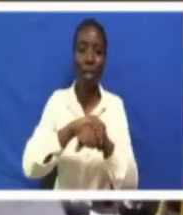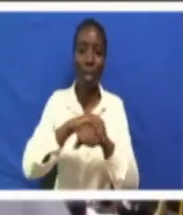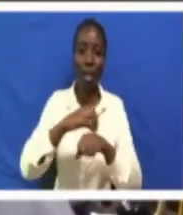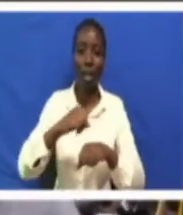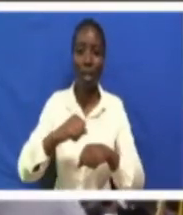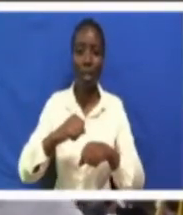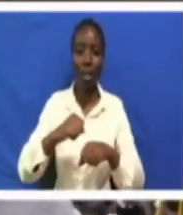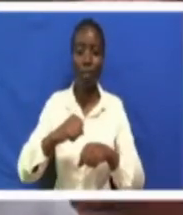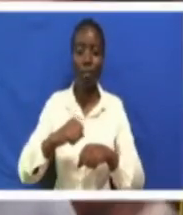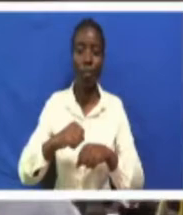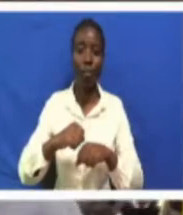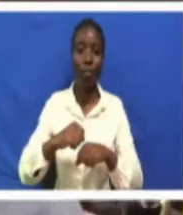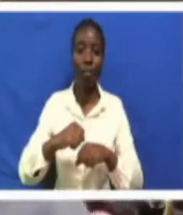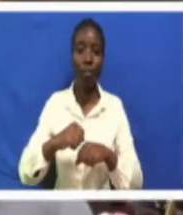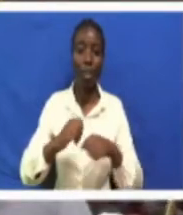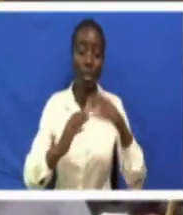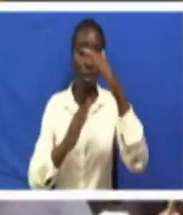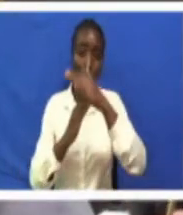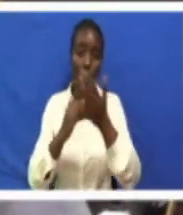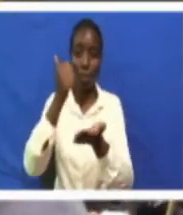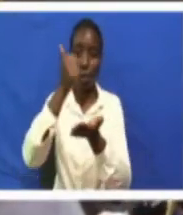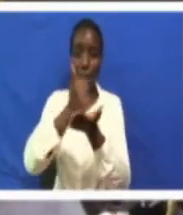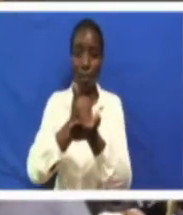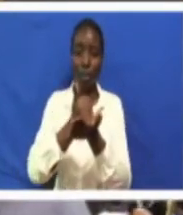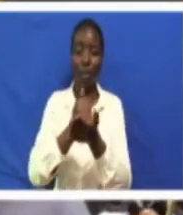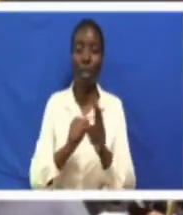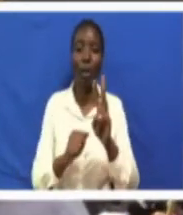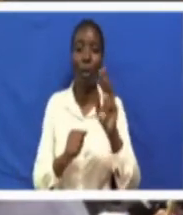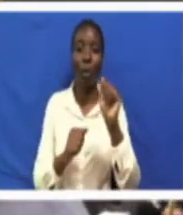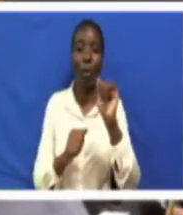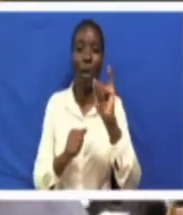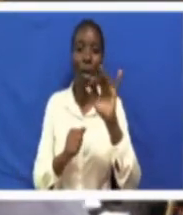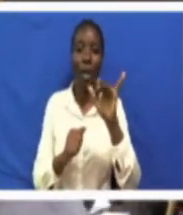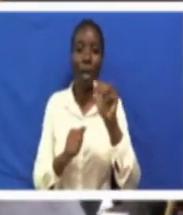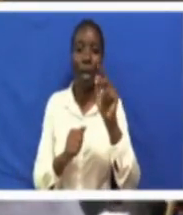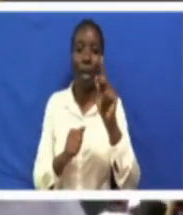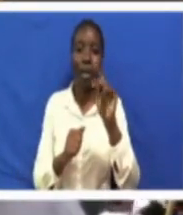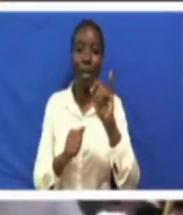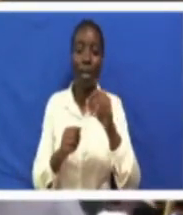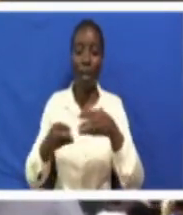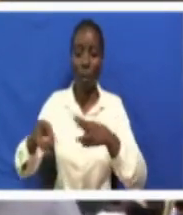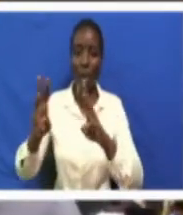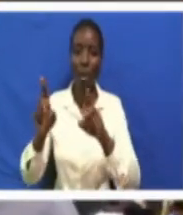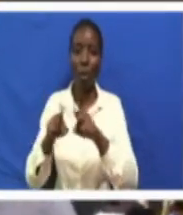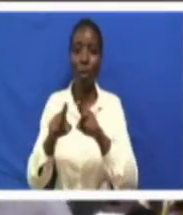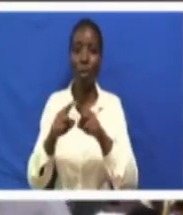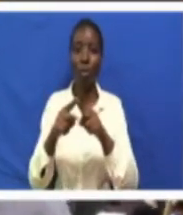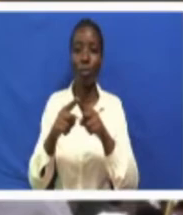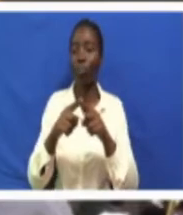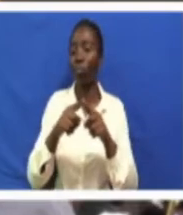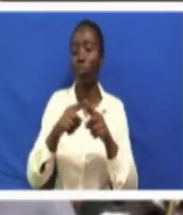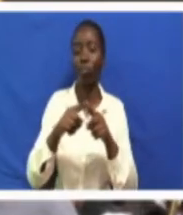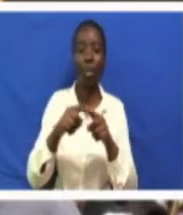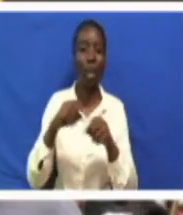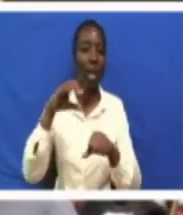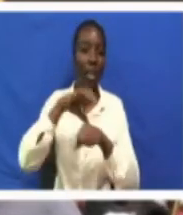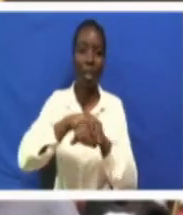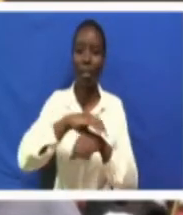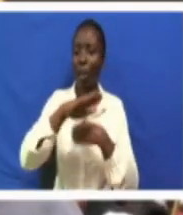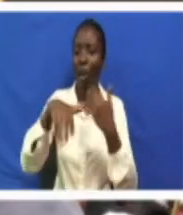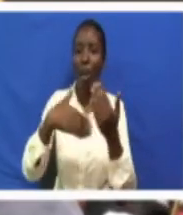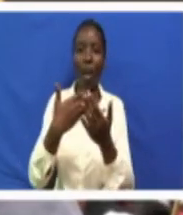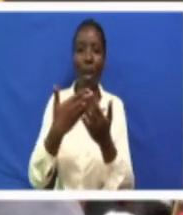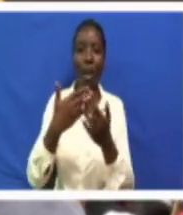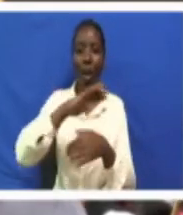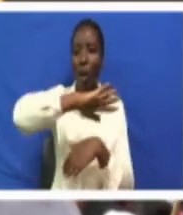office on wayak away at Party Center Uma Plaza and we are available across the country and we should